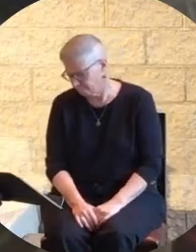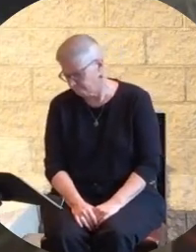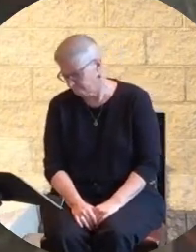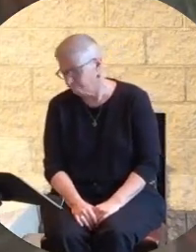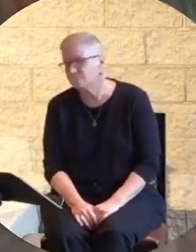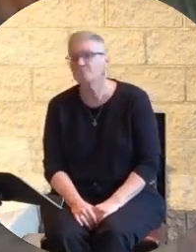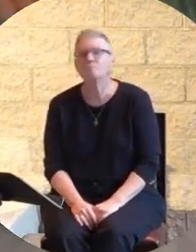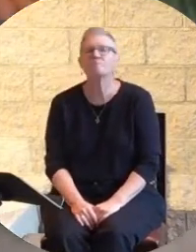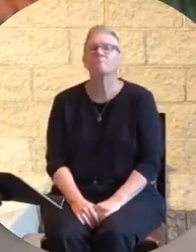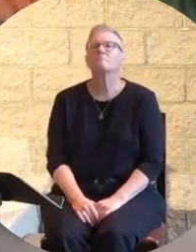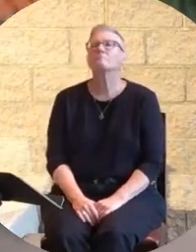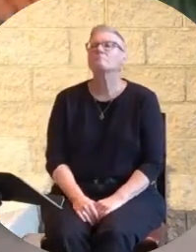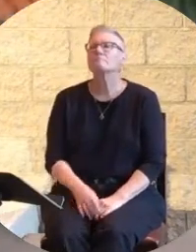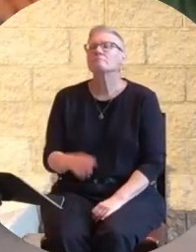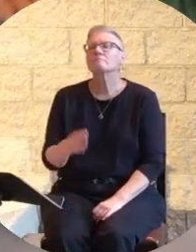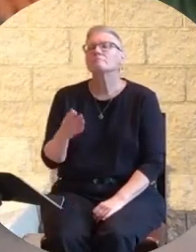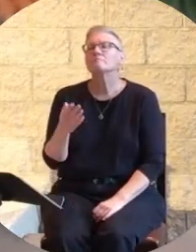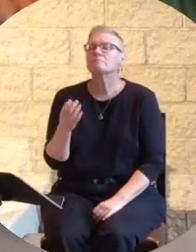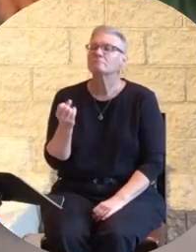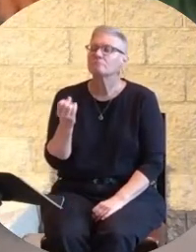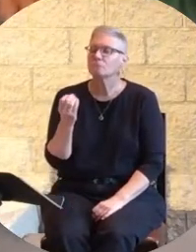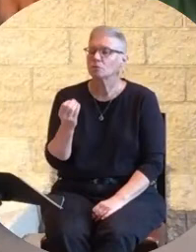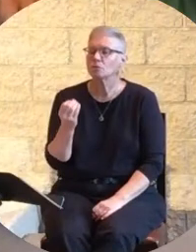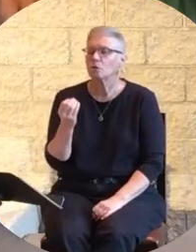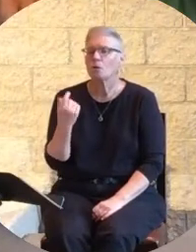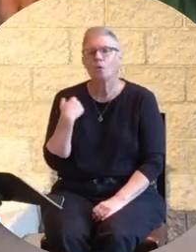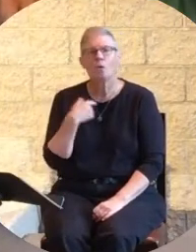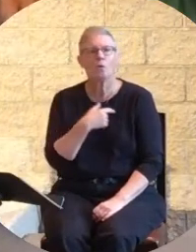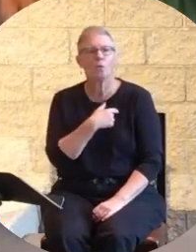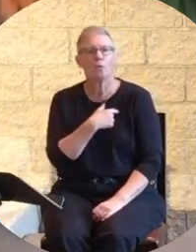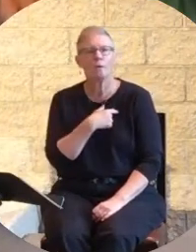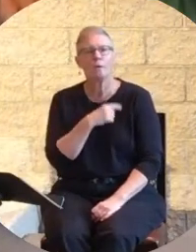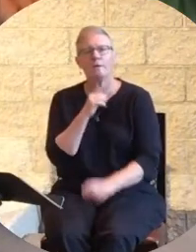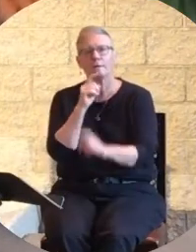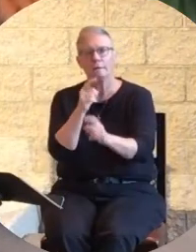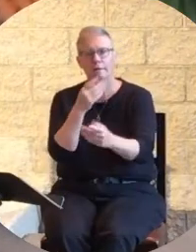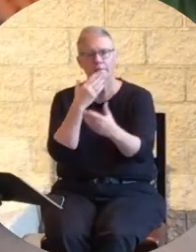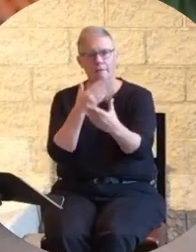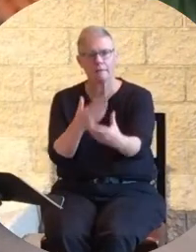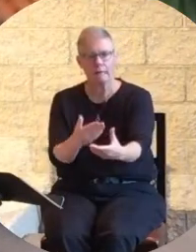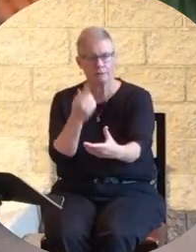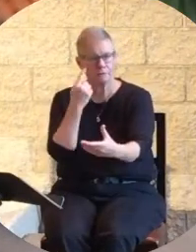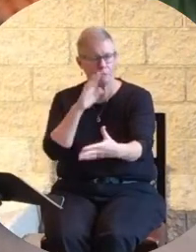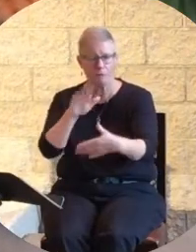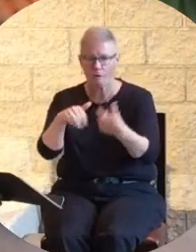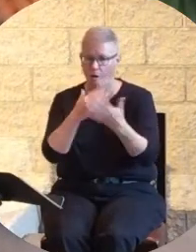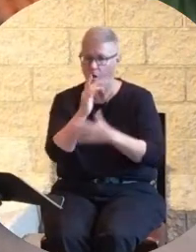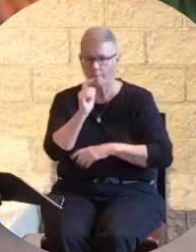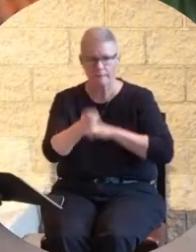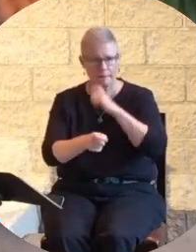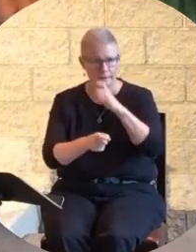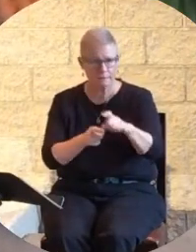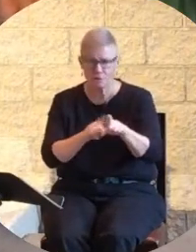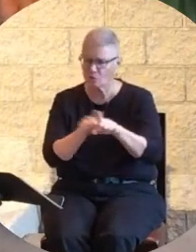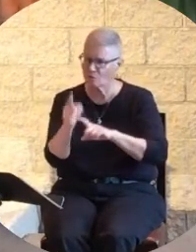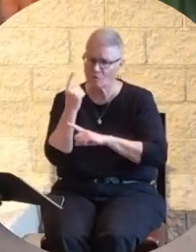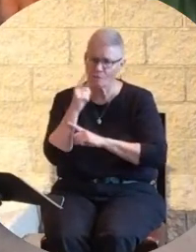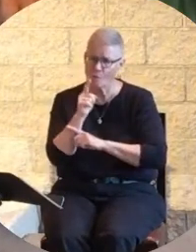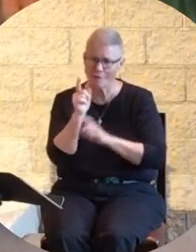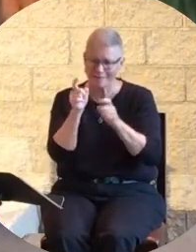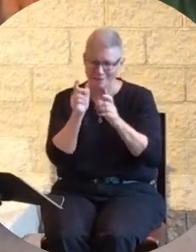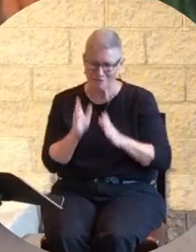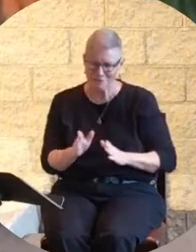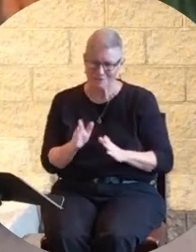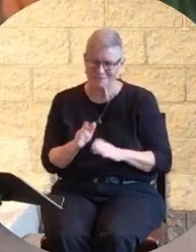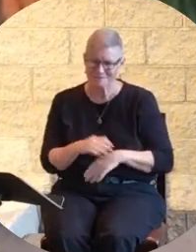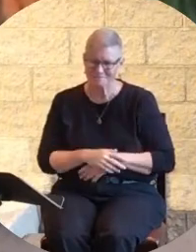So we do give thanks for the gifts and for the givers of those gifts.